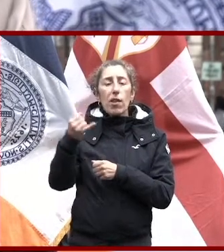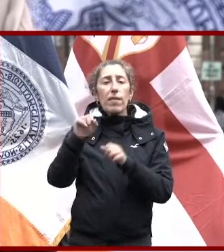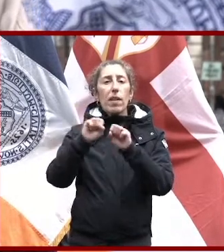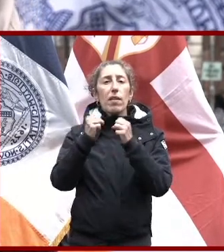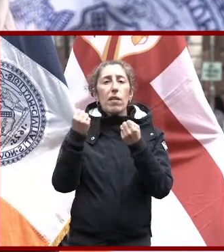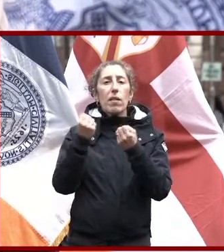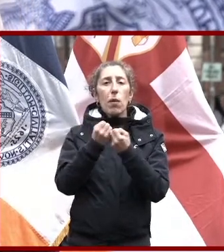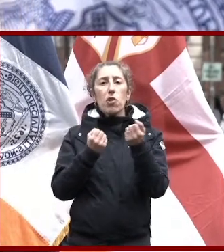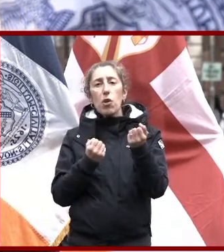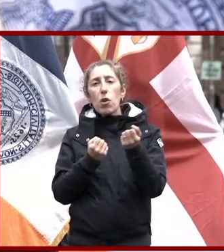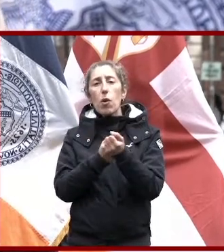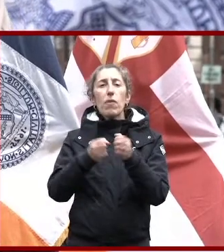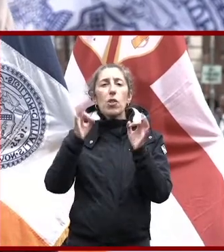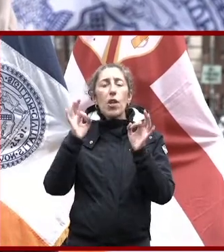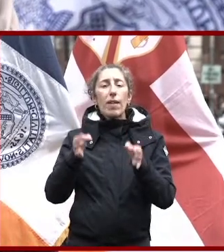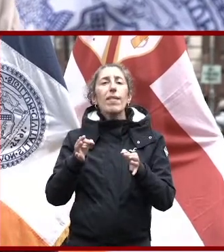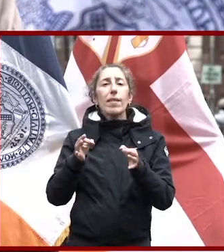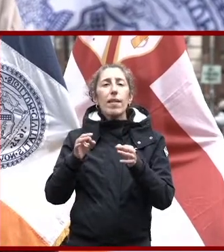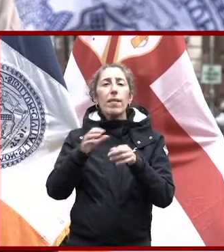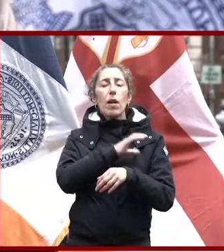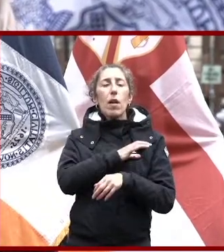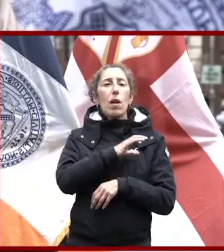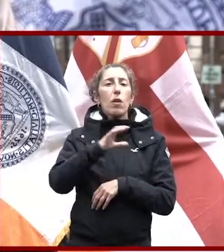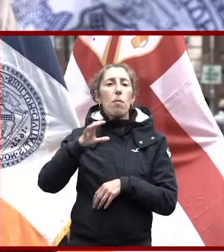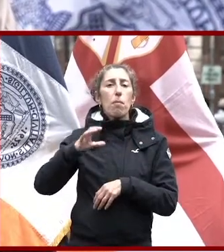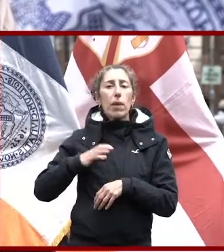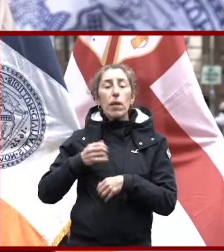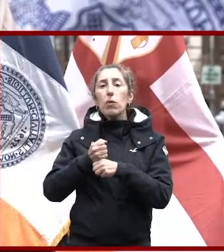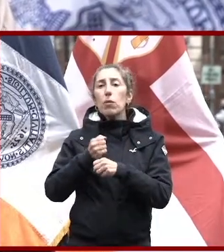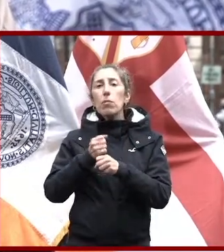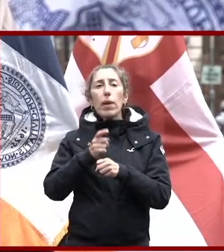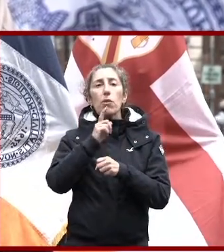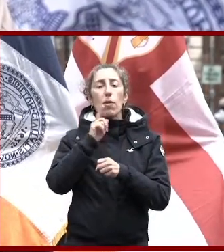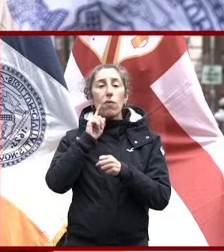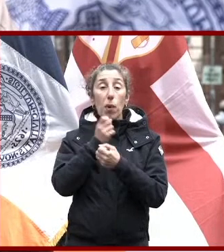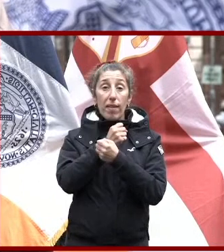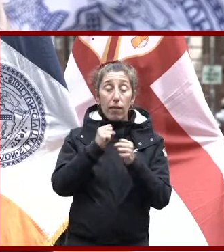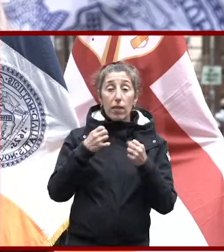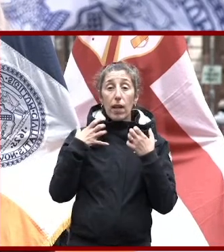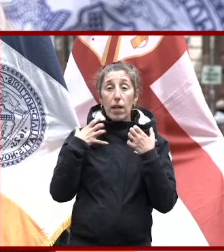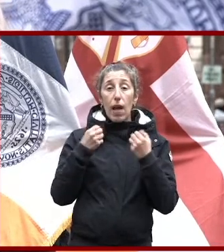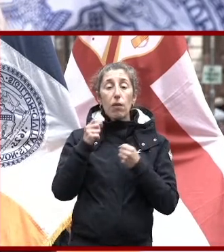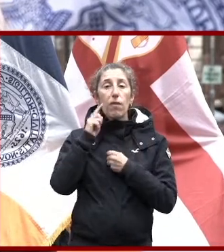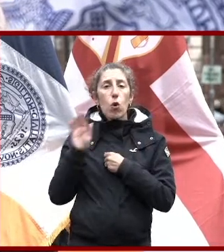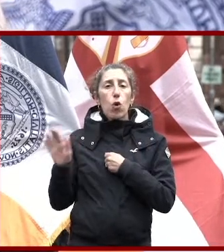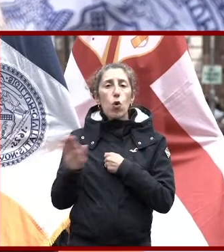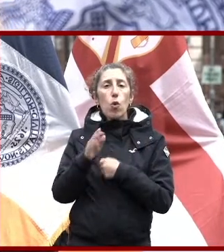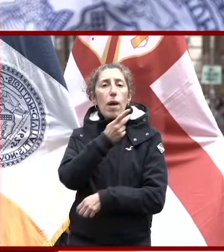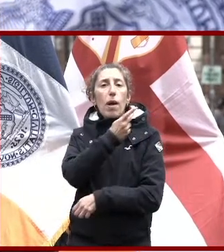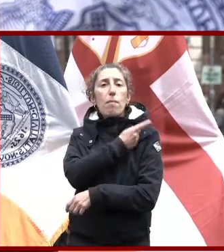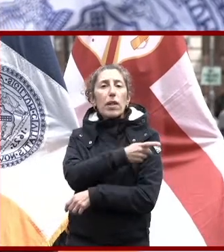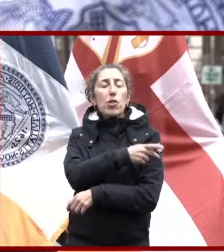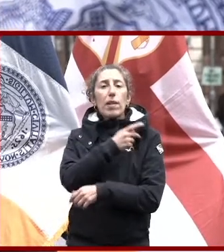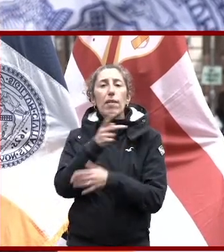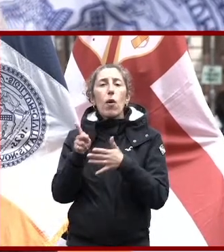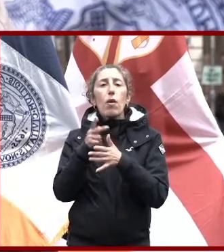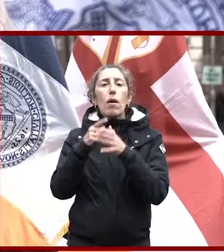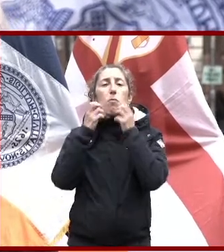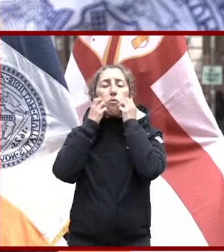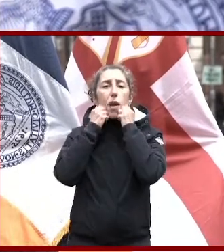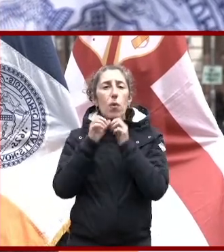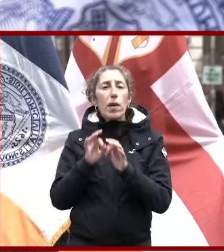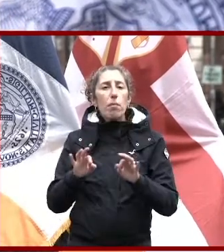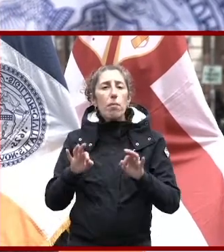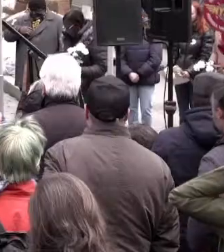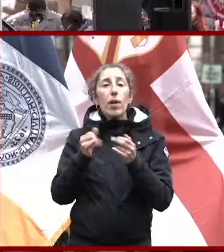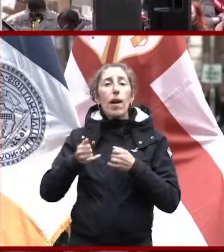ensuring the health and safety of her members and patients, and has always been a priority in her life. Please welcome